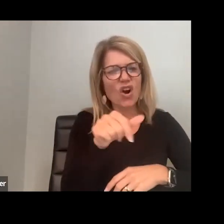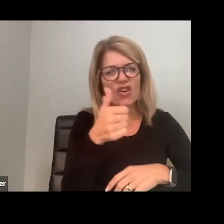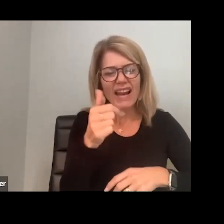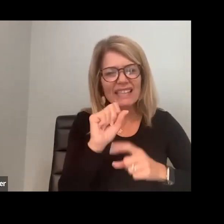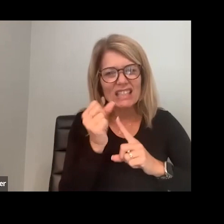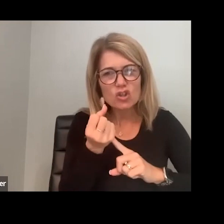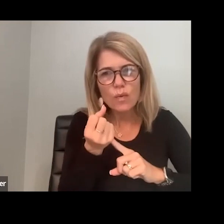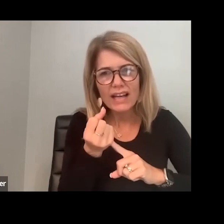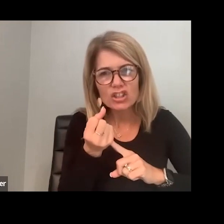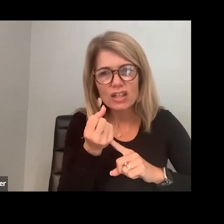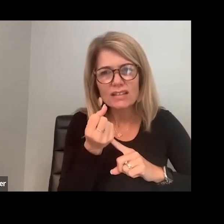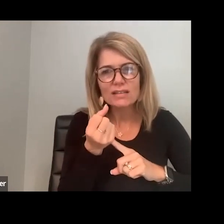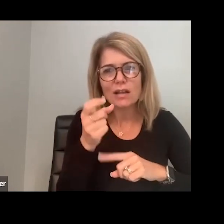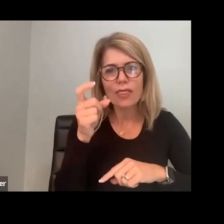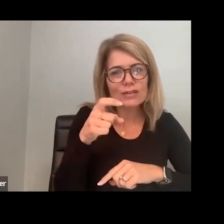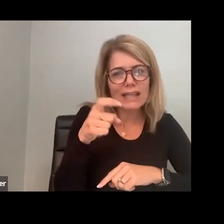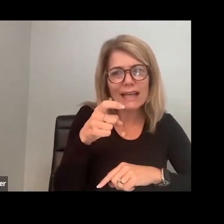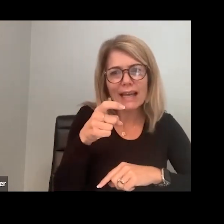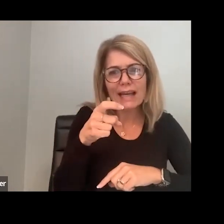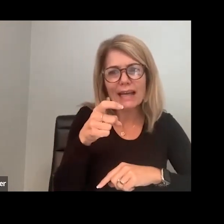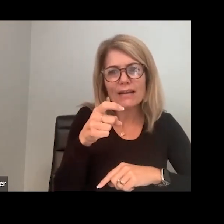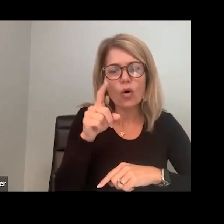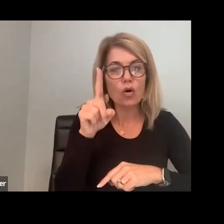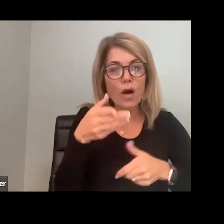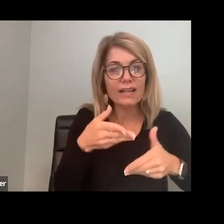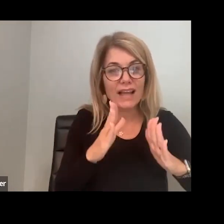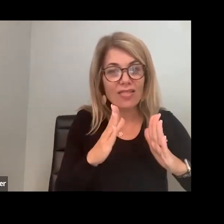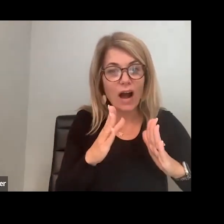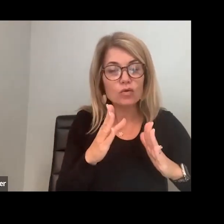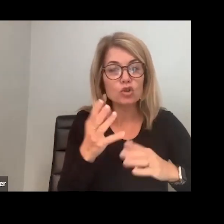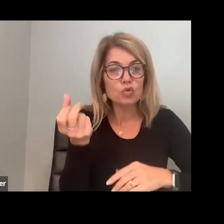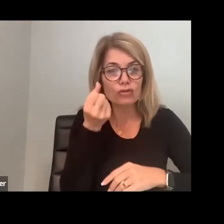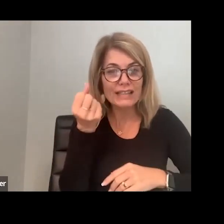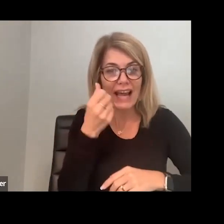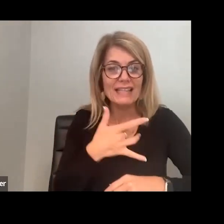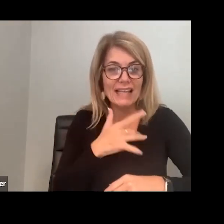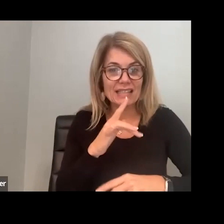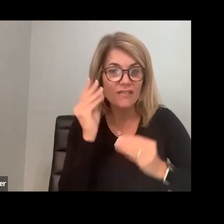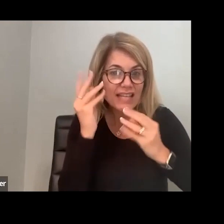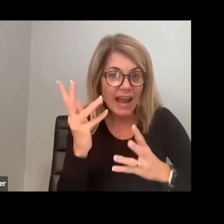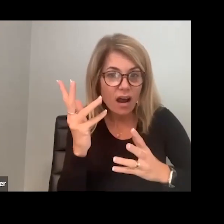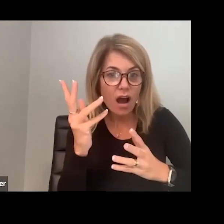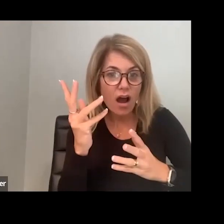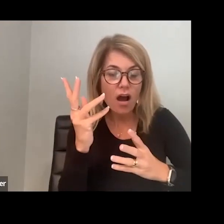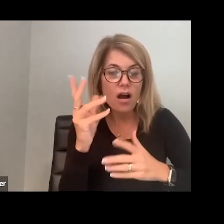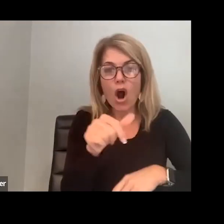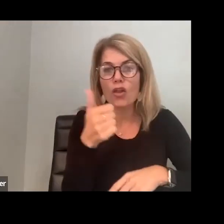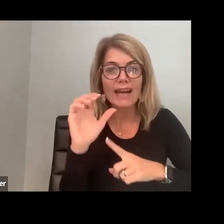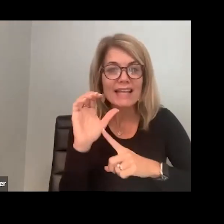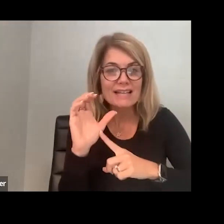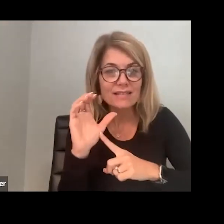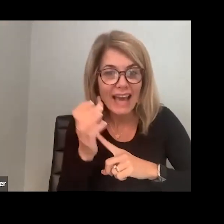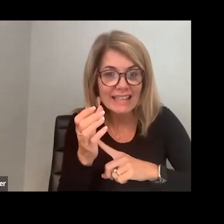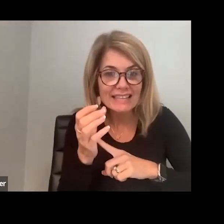where there's a need and one is allowed to retain sensitive data? Are there any cases or